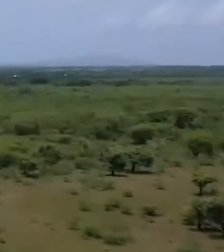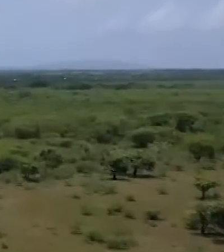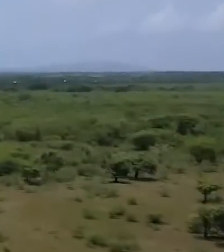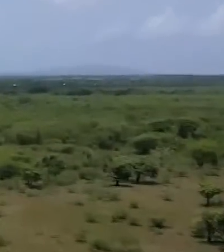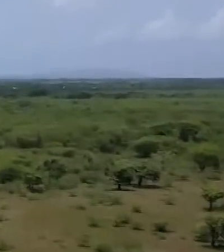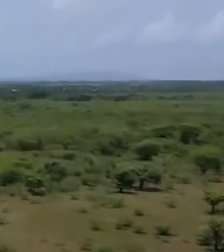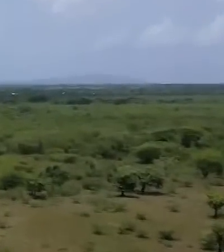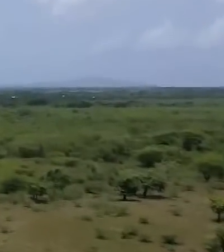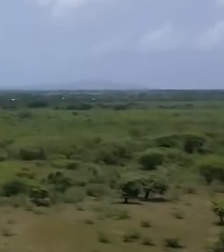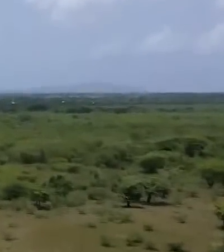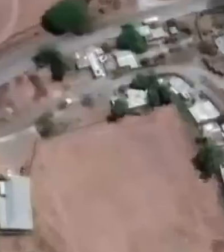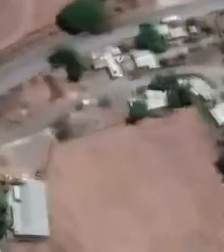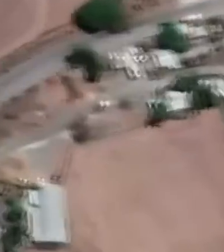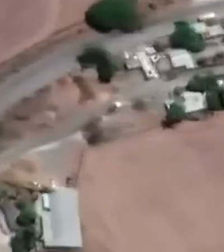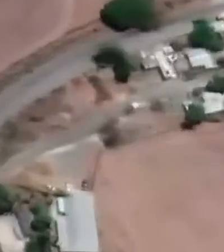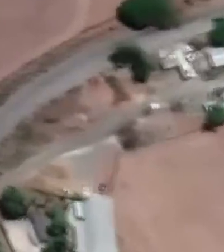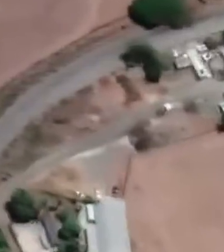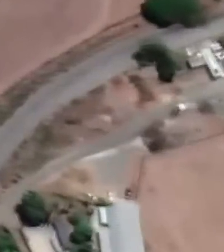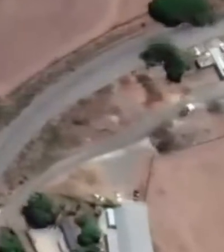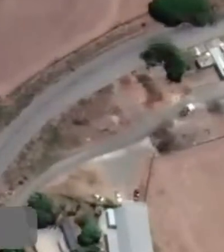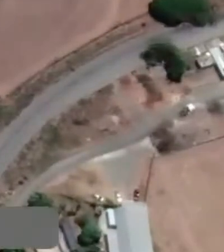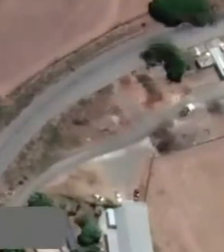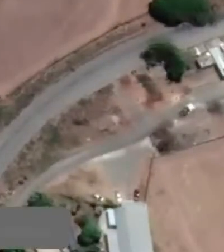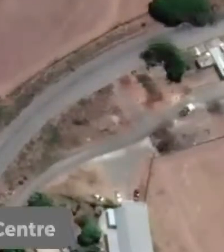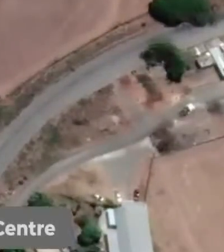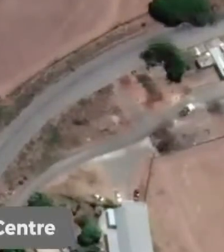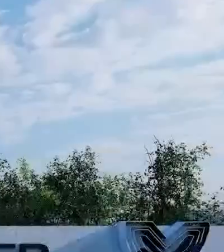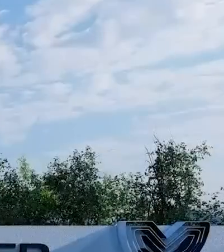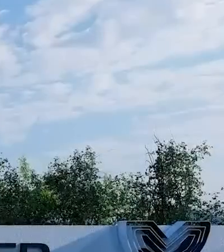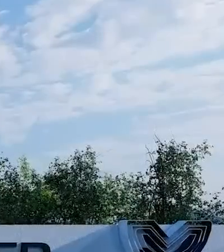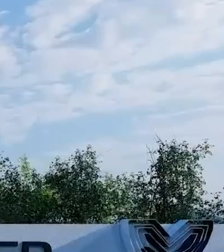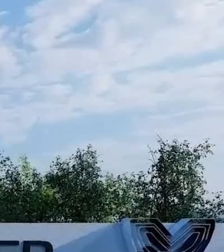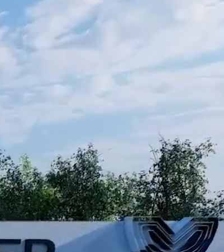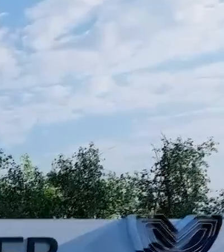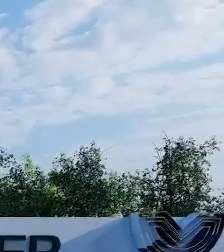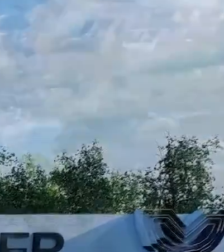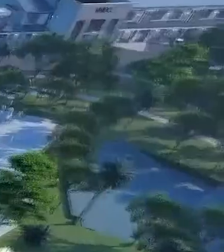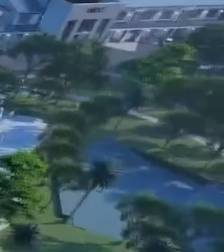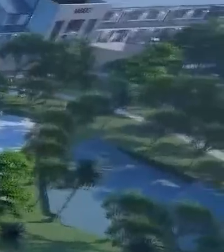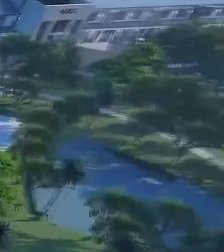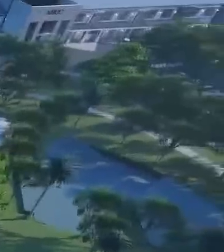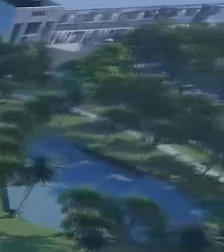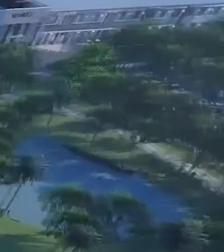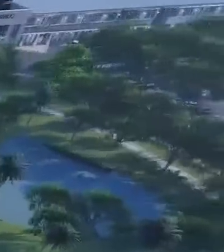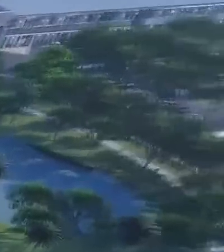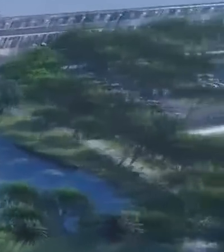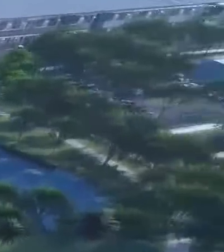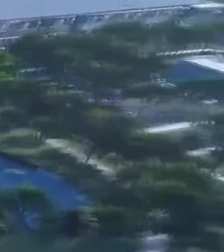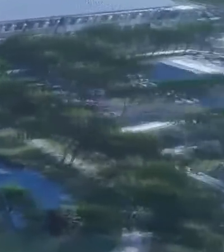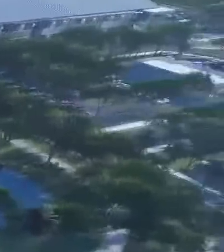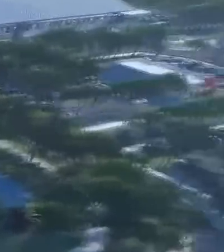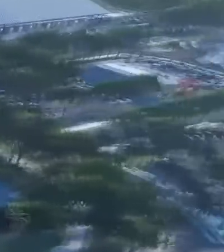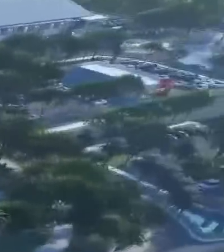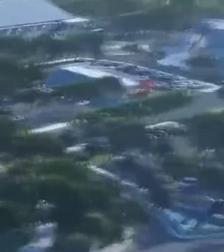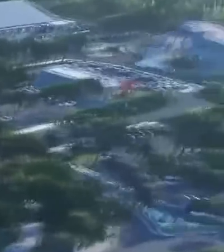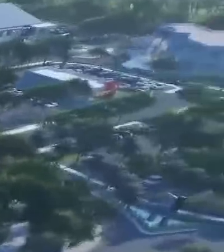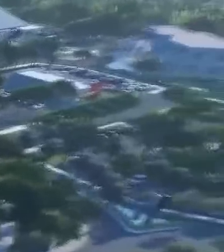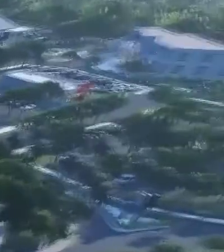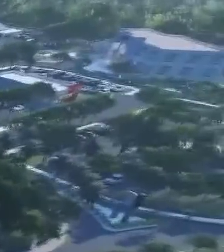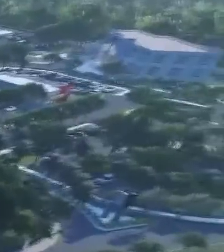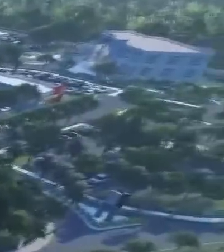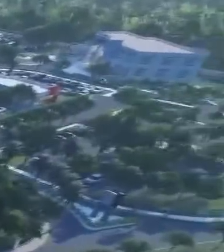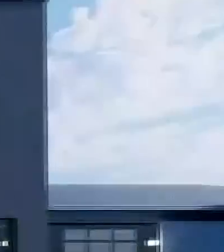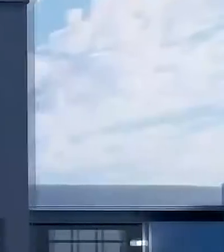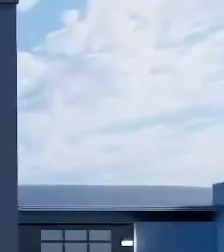approximately 81% complete. Next stop, the Morant Bay Urban Center. Preparation and demolition exercises began in